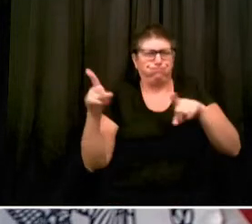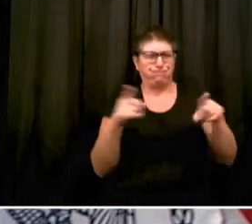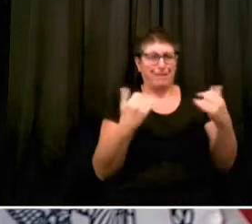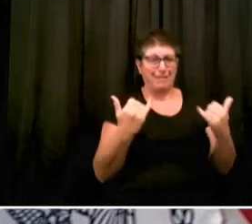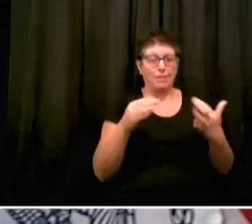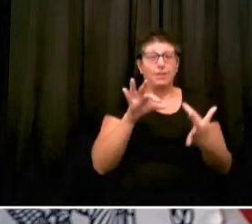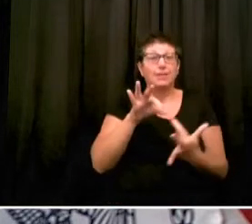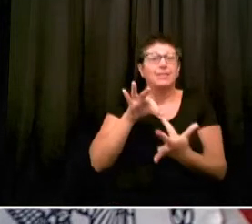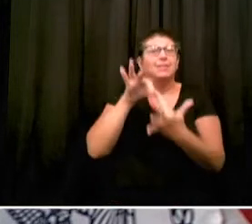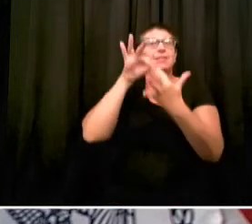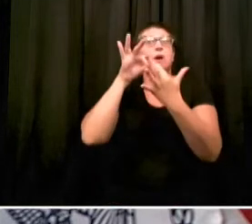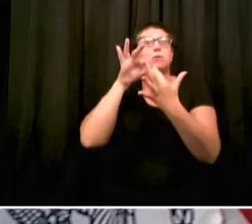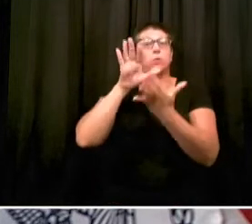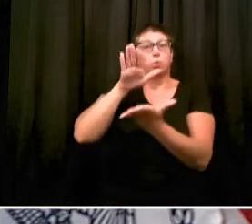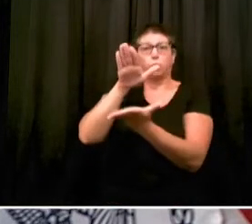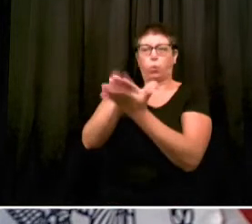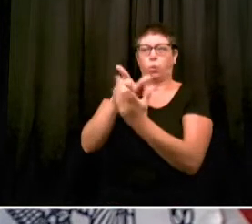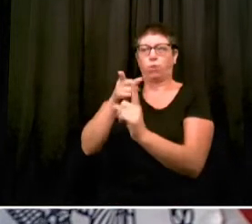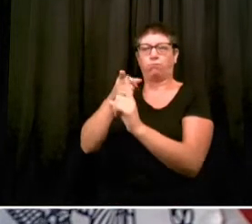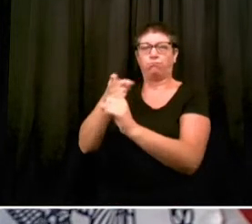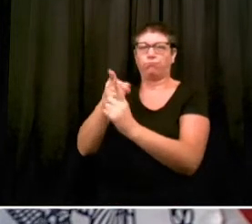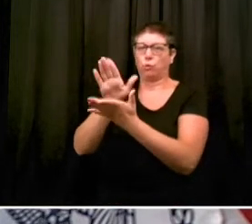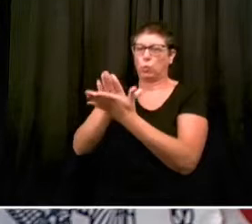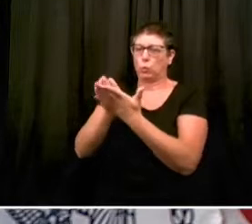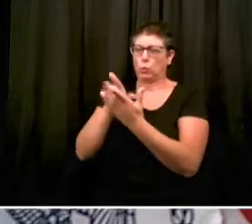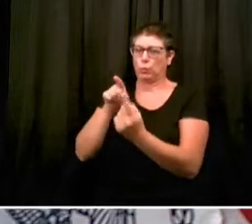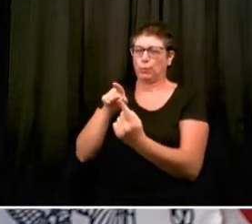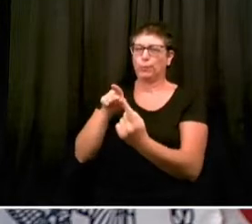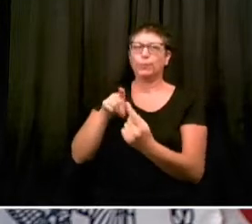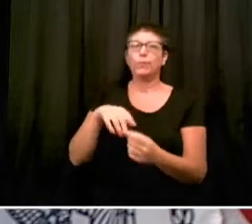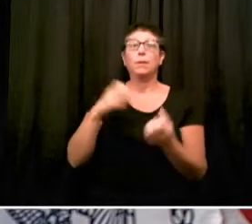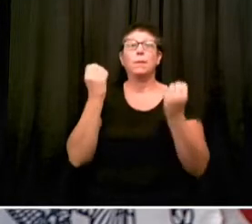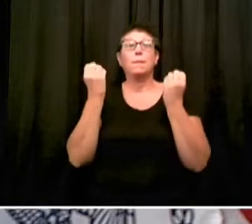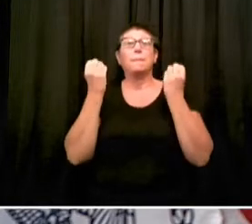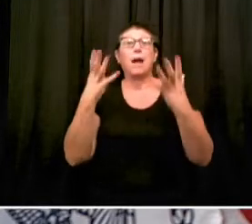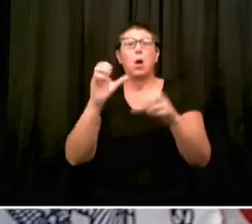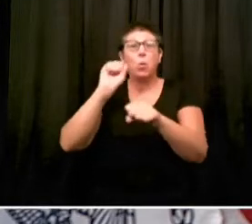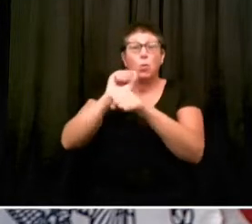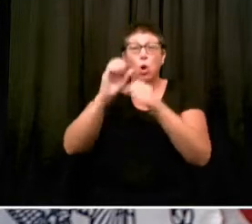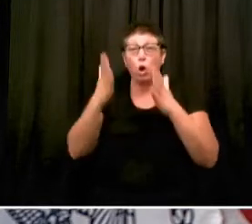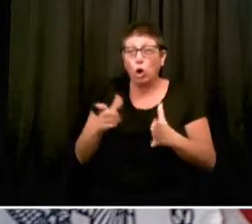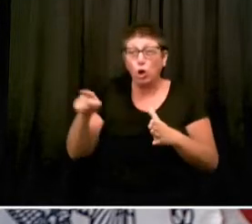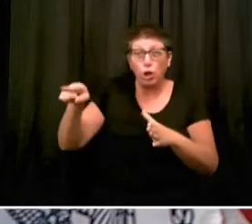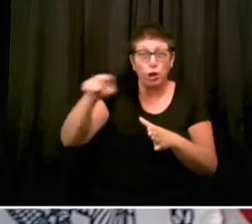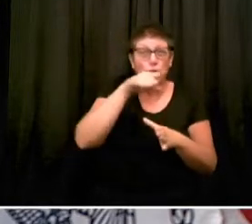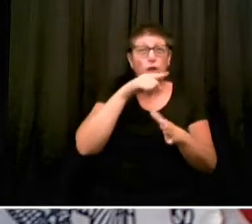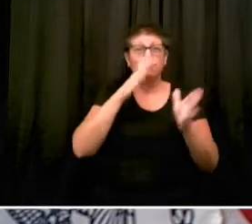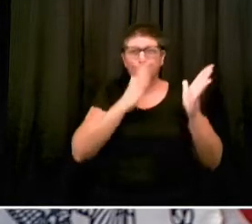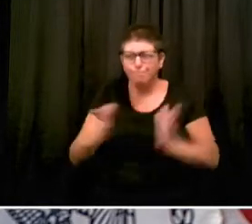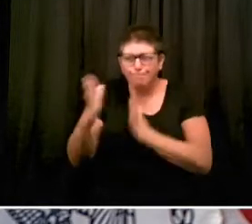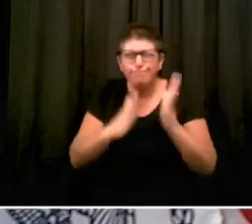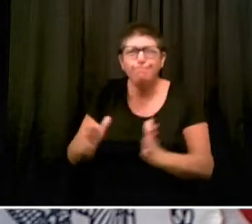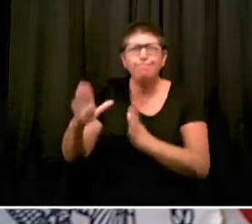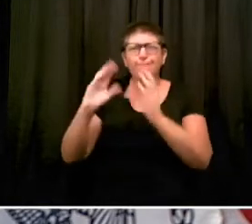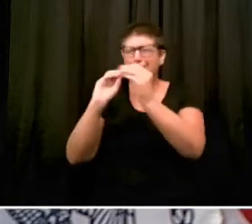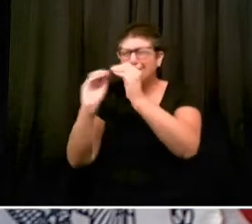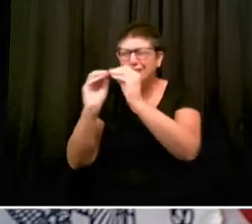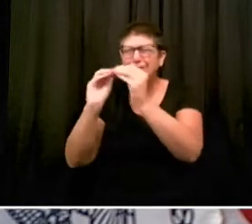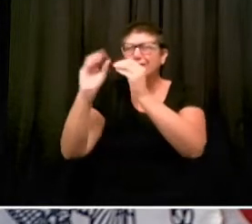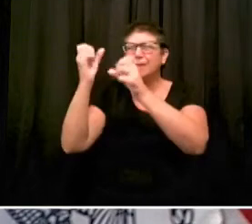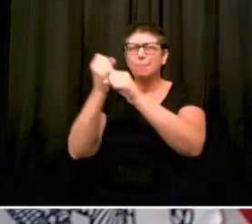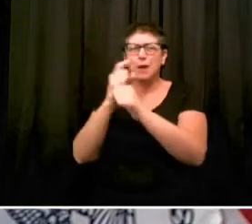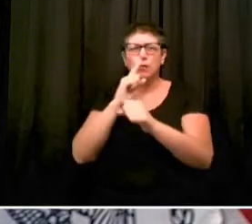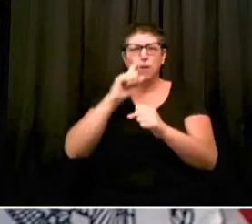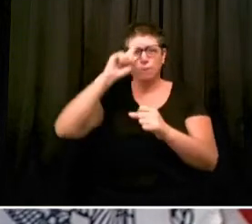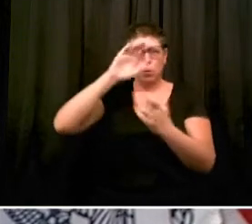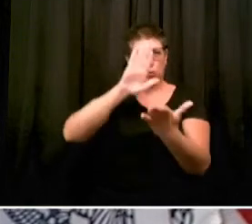thousands of city employees to get everything ready for our kids. So much other important work going on.